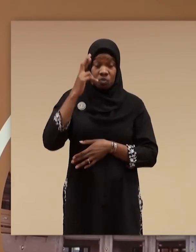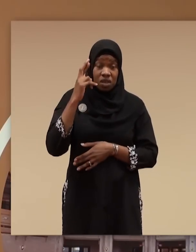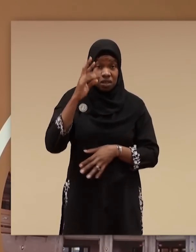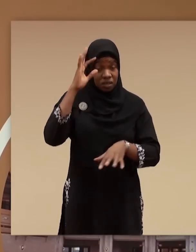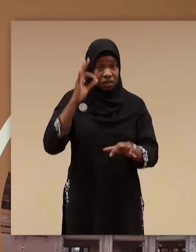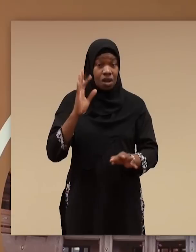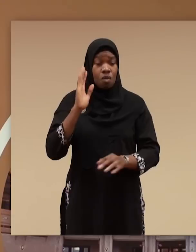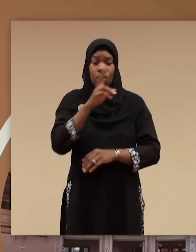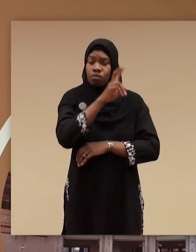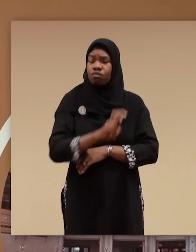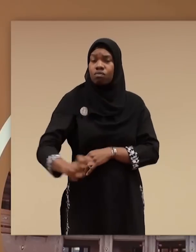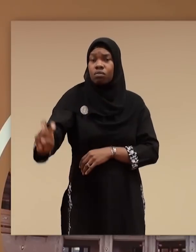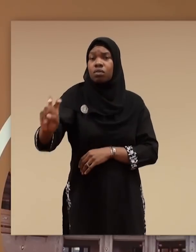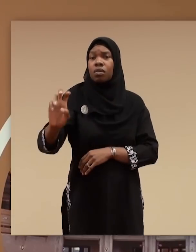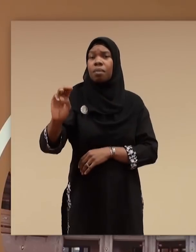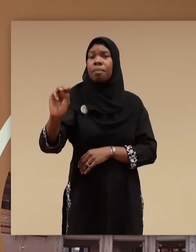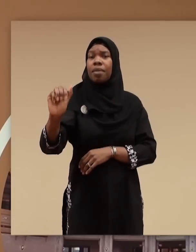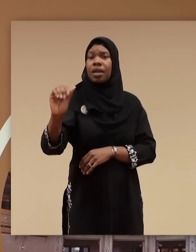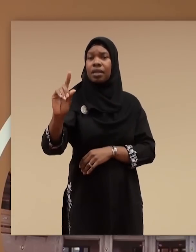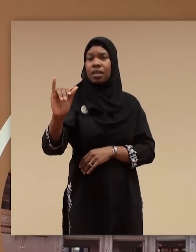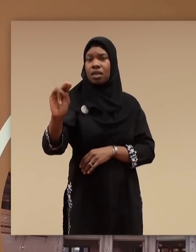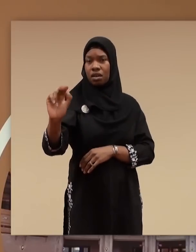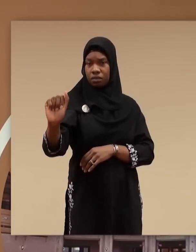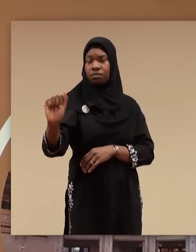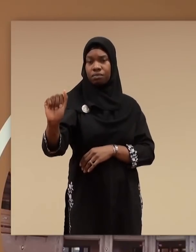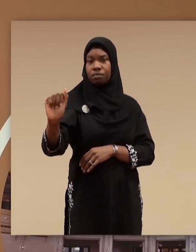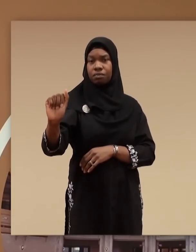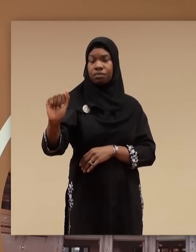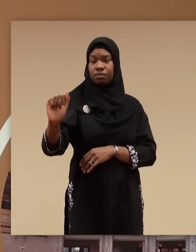There he continued to the peaceful approach,